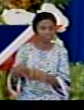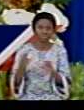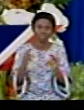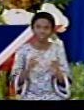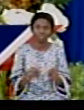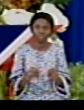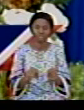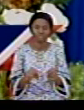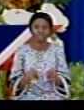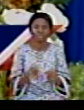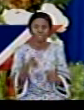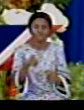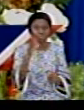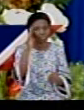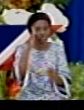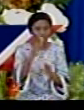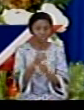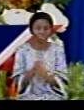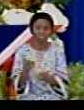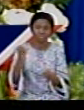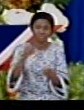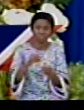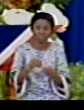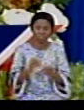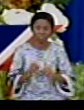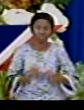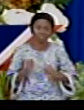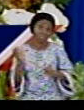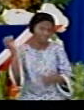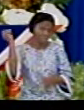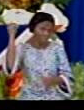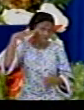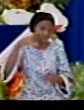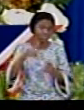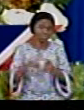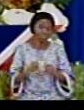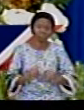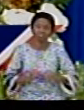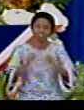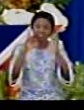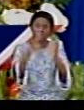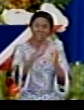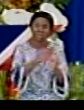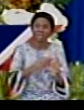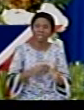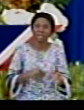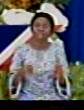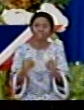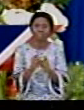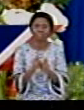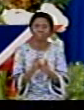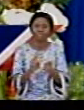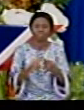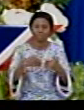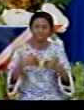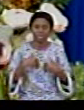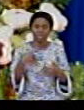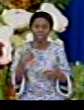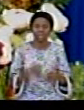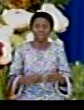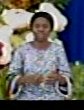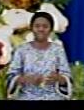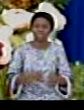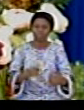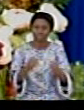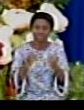commitment to rise up when the Spirit of God wakes you up in the night, to pray for them, following them up, doing all we should